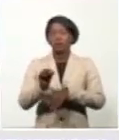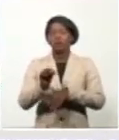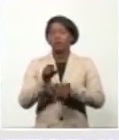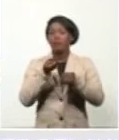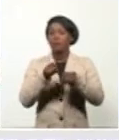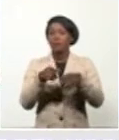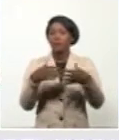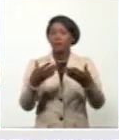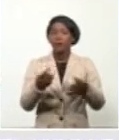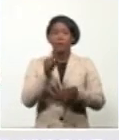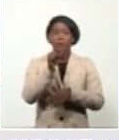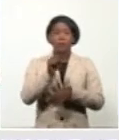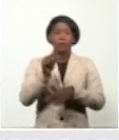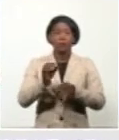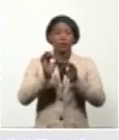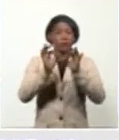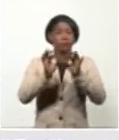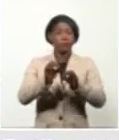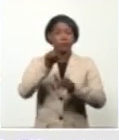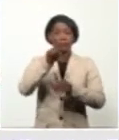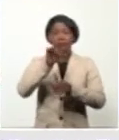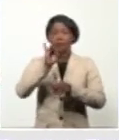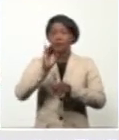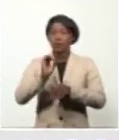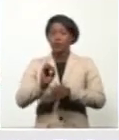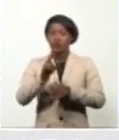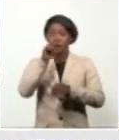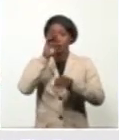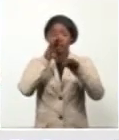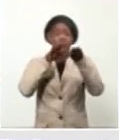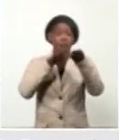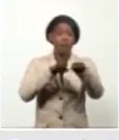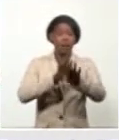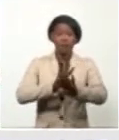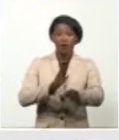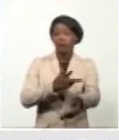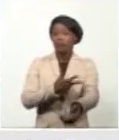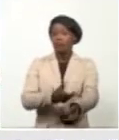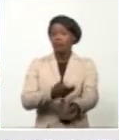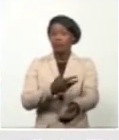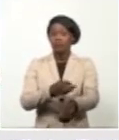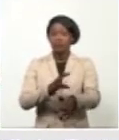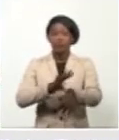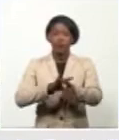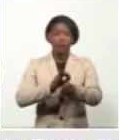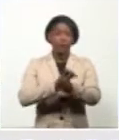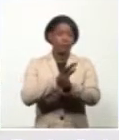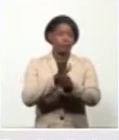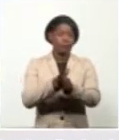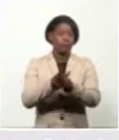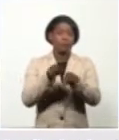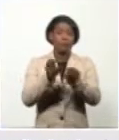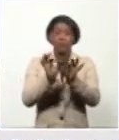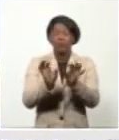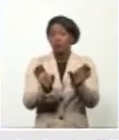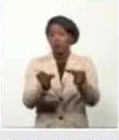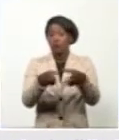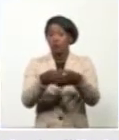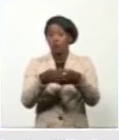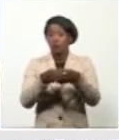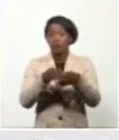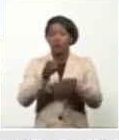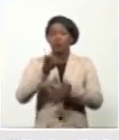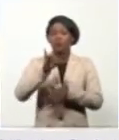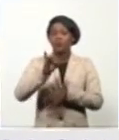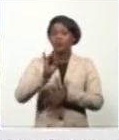hospital, which are what we call the active cases admitted and already diagnosed with COVID-19. And out